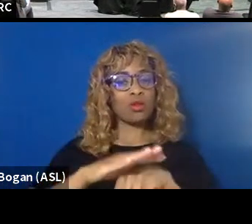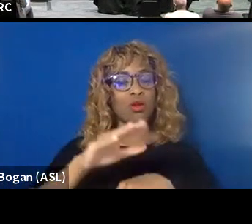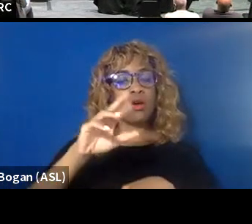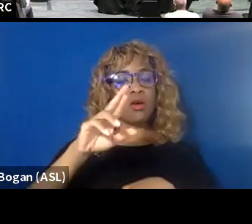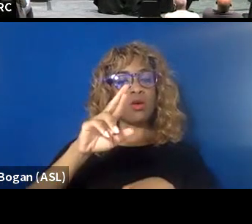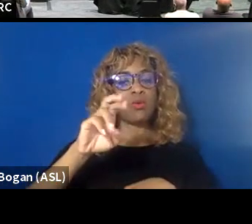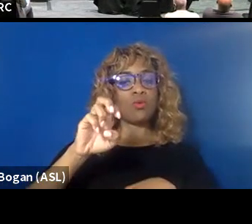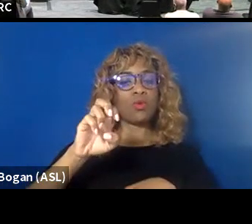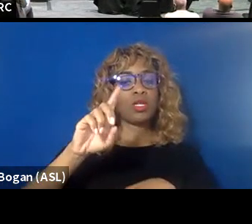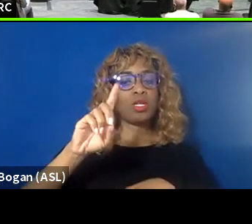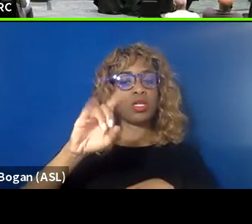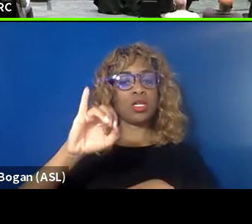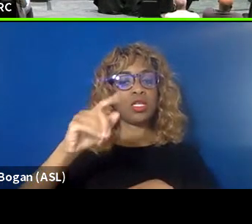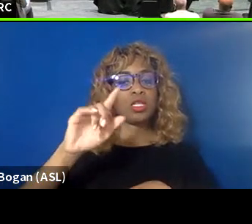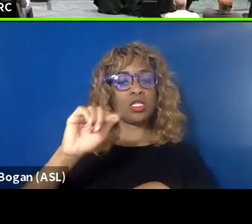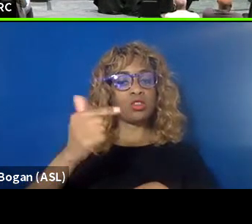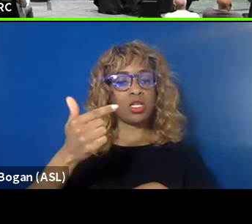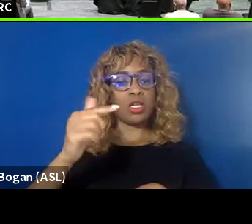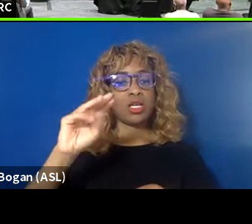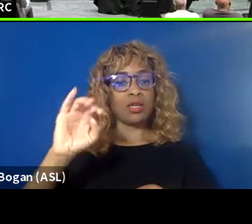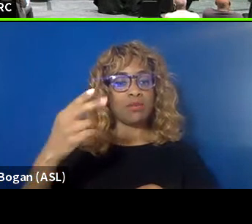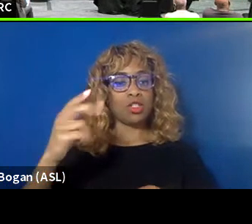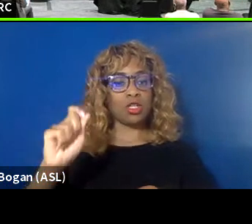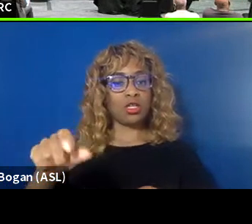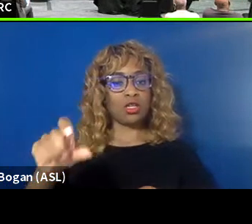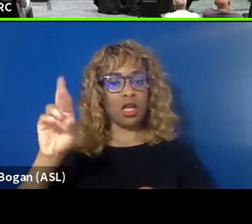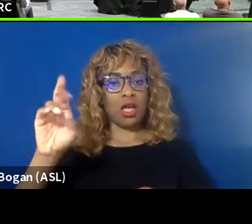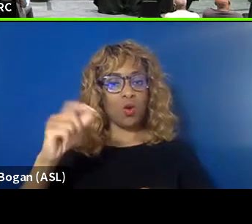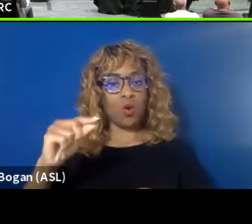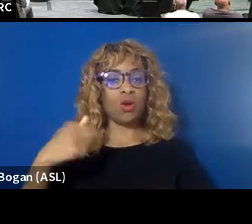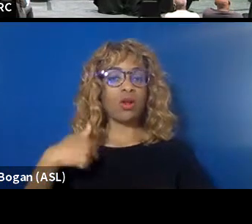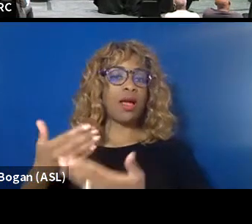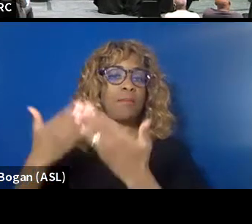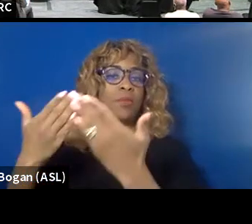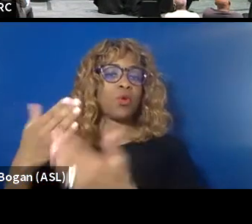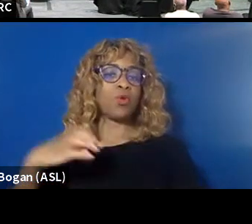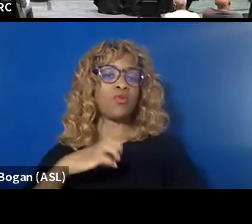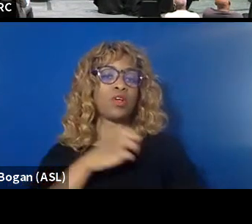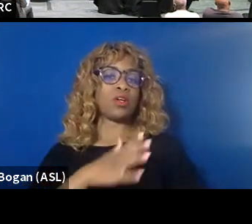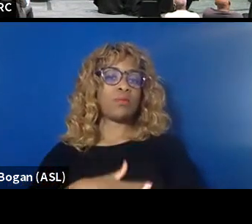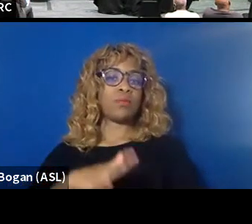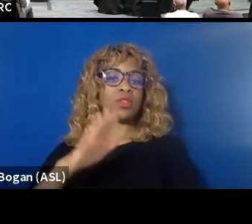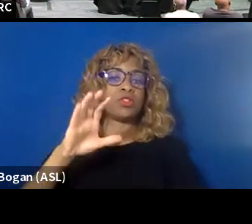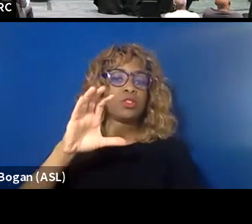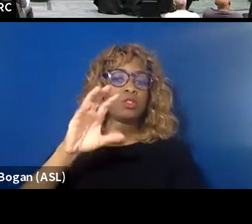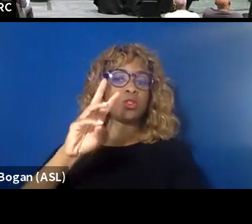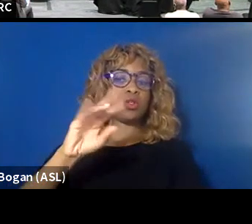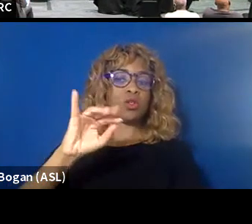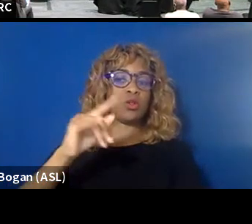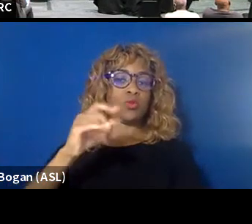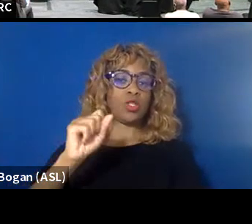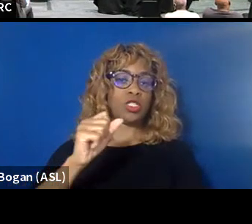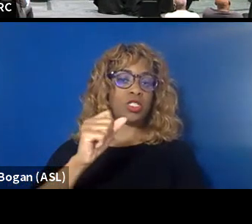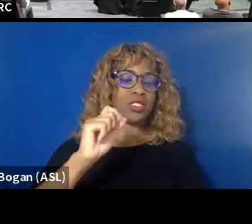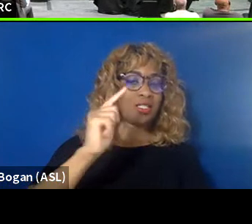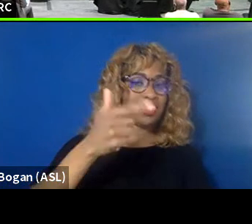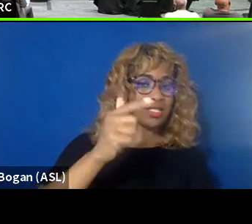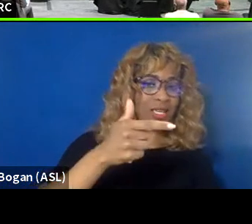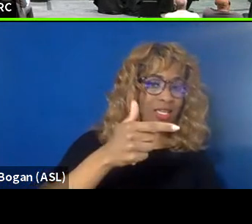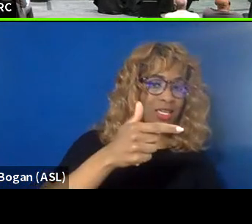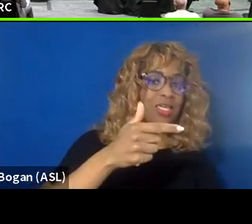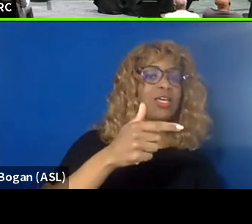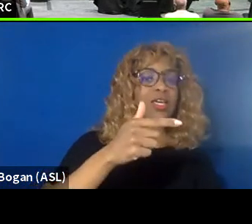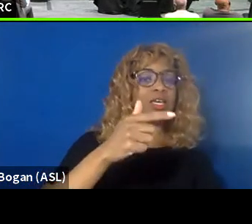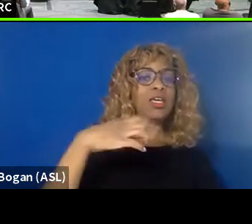redistrictingmichigan.org. So moved. This is Commissioner Witches. Motion made by Commissioner Witches. Can I have a second? Second